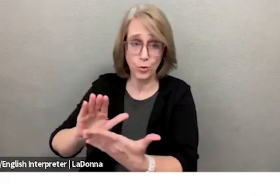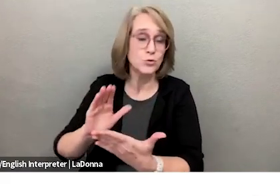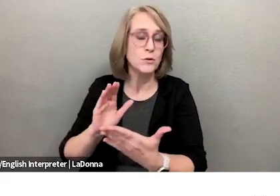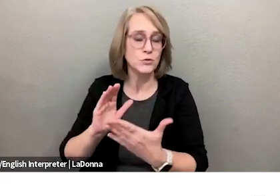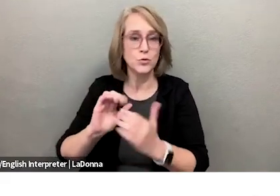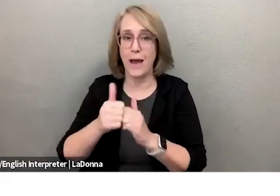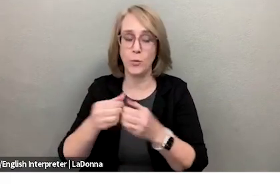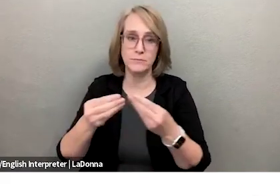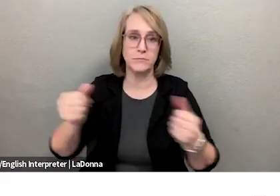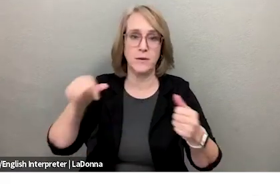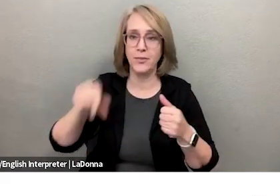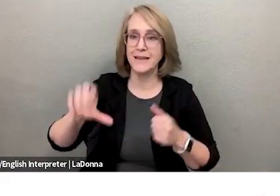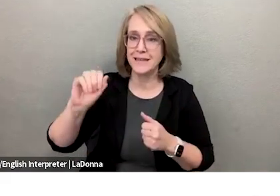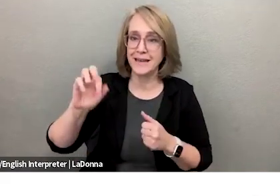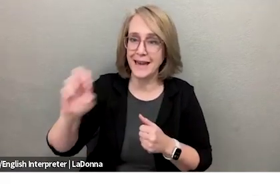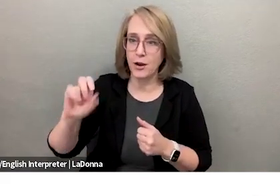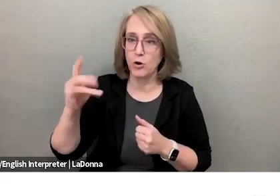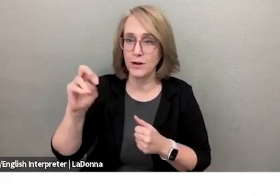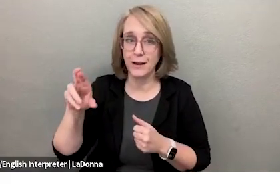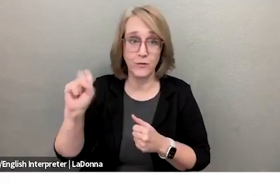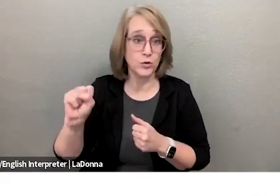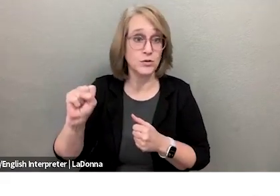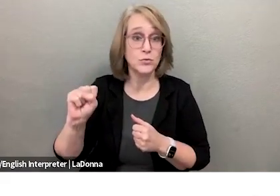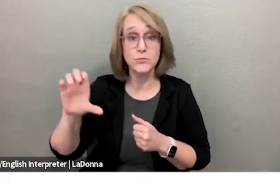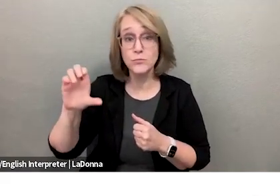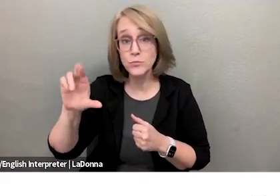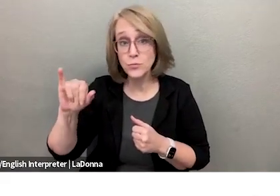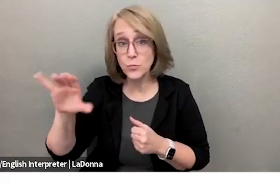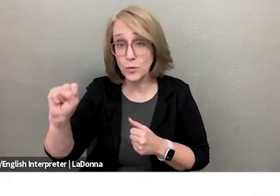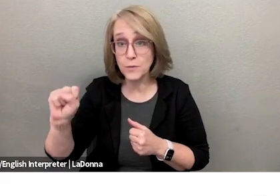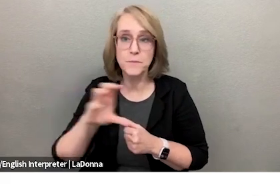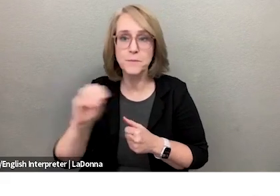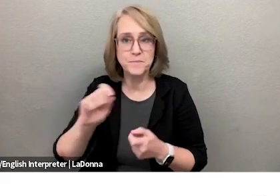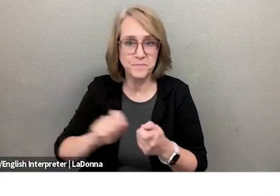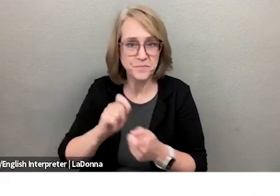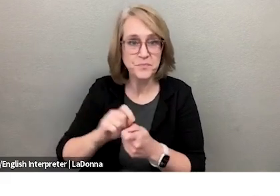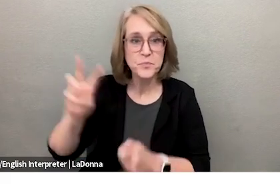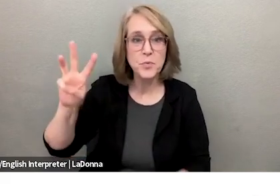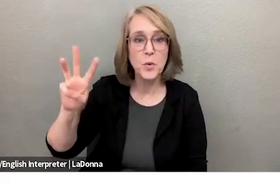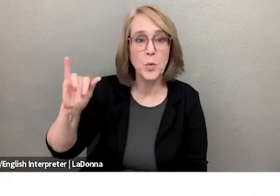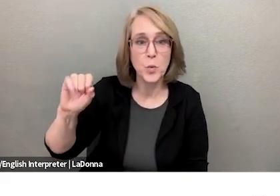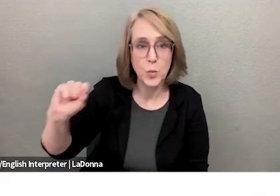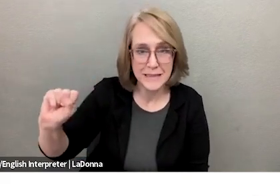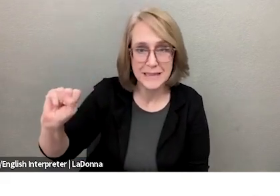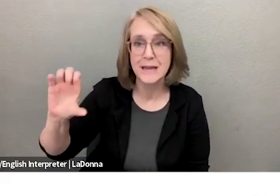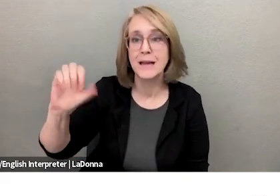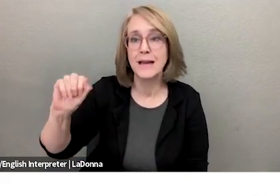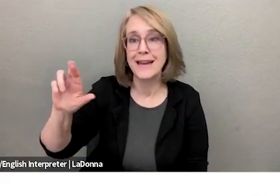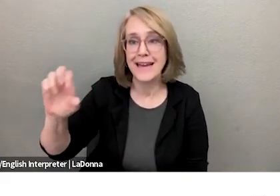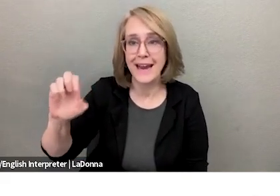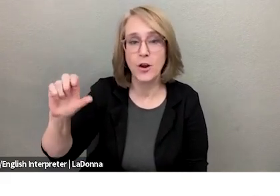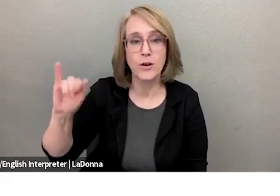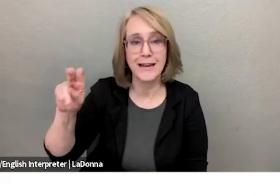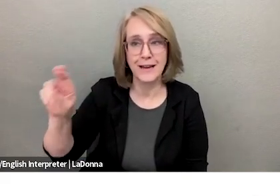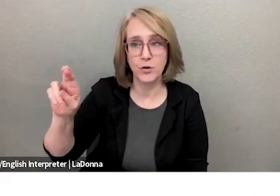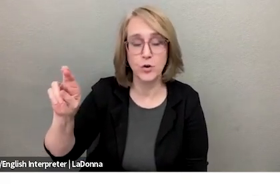crisis. And I'm going to be talking about WisCaregiver Careers, which is a professional workforce advancement partnership.